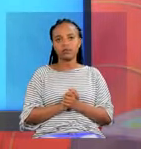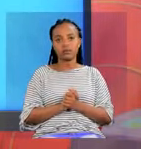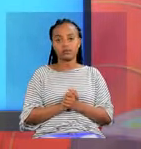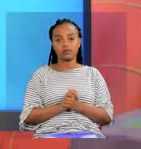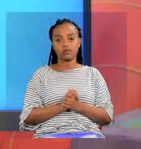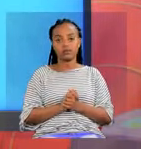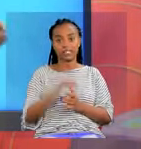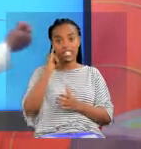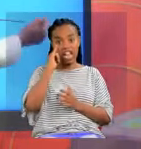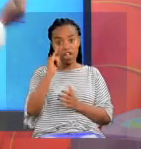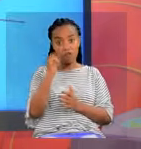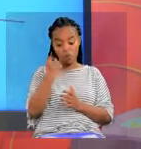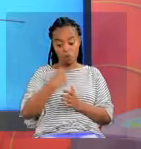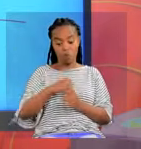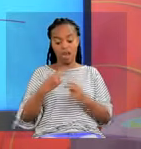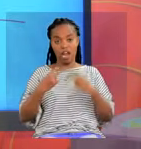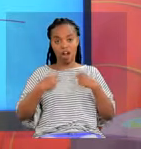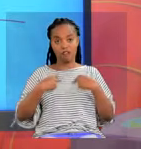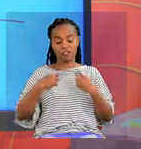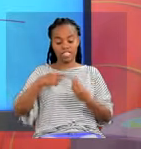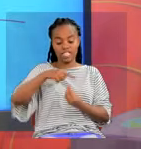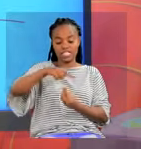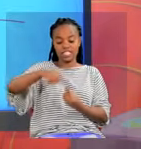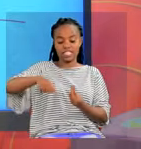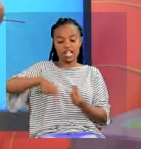if we have a circle